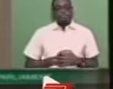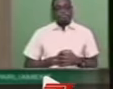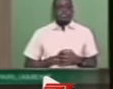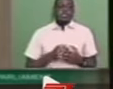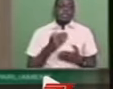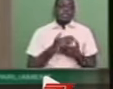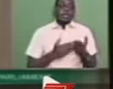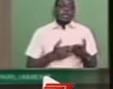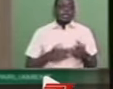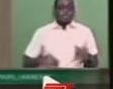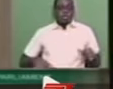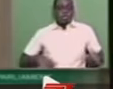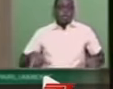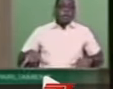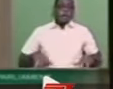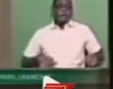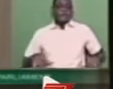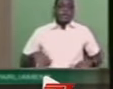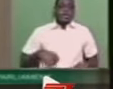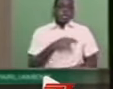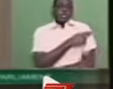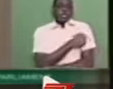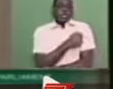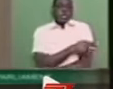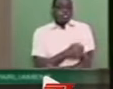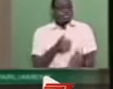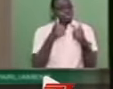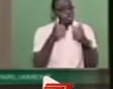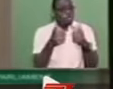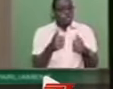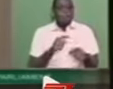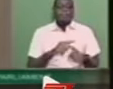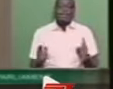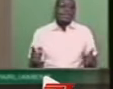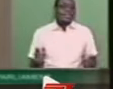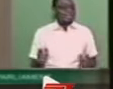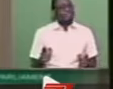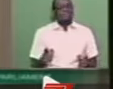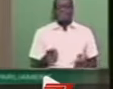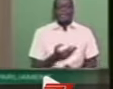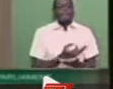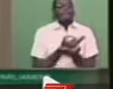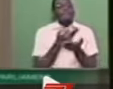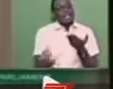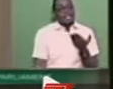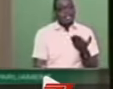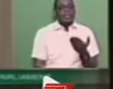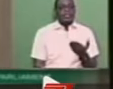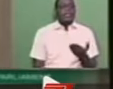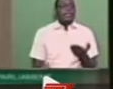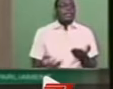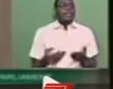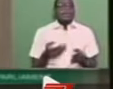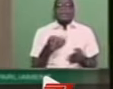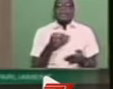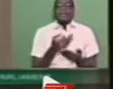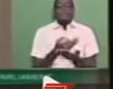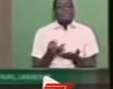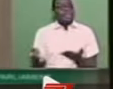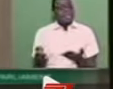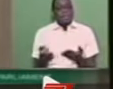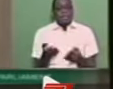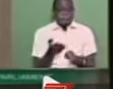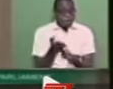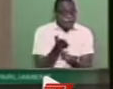system that we all know has failed our citizens. And this was long before COVID. They pass the buck continually